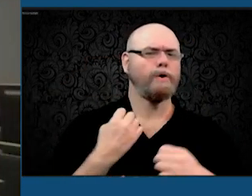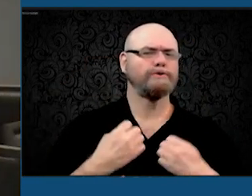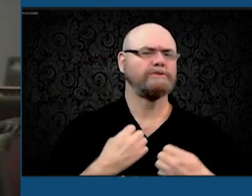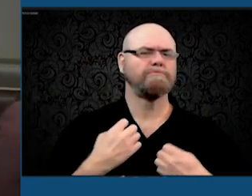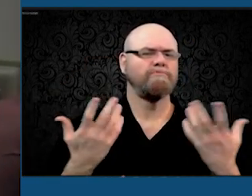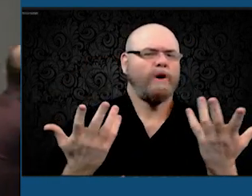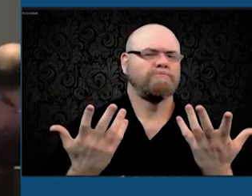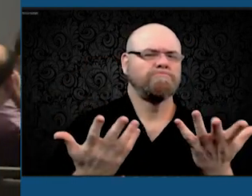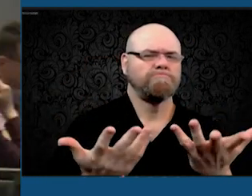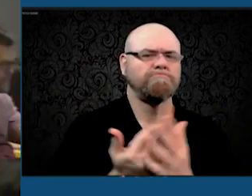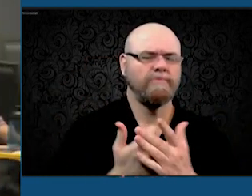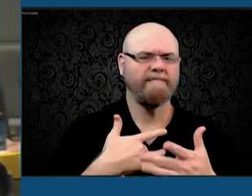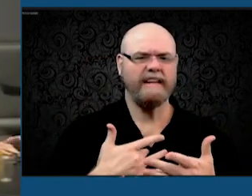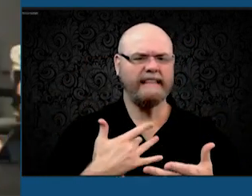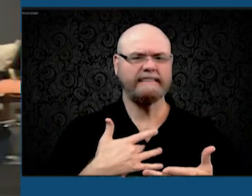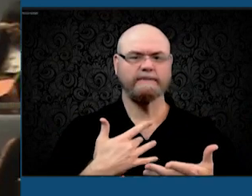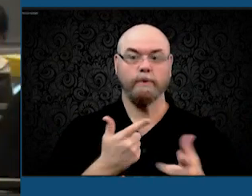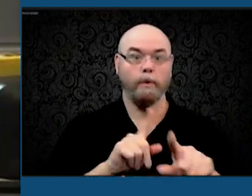Going to your school.